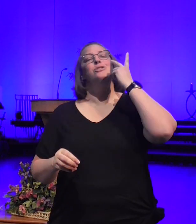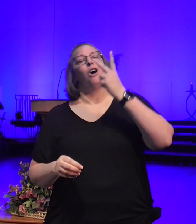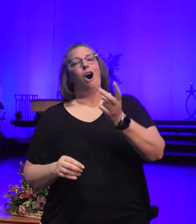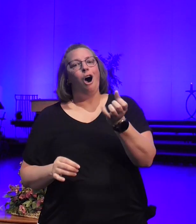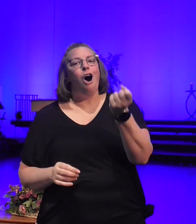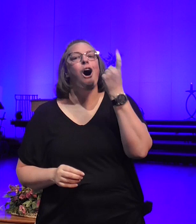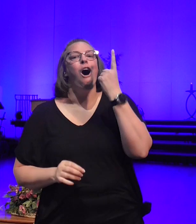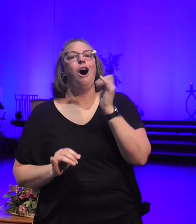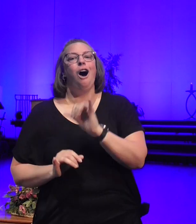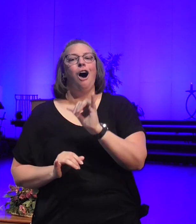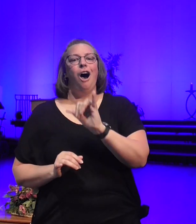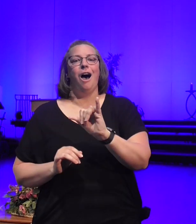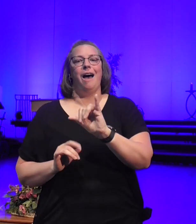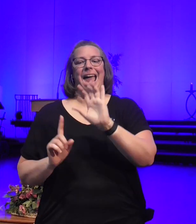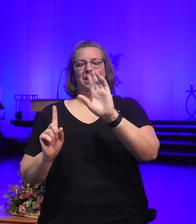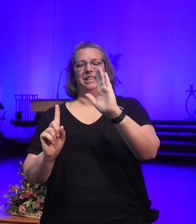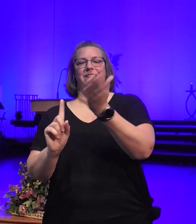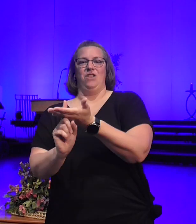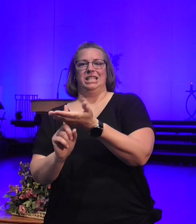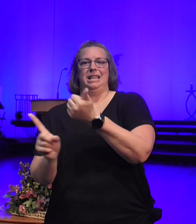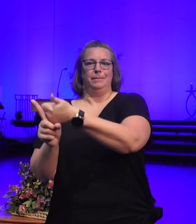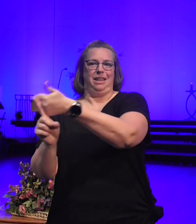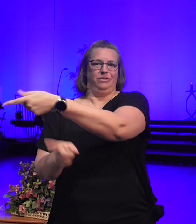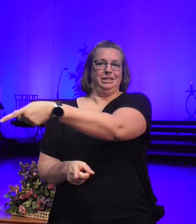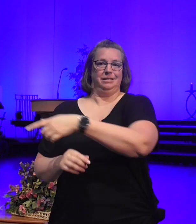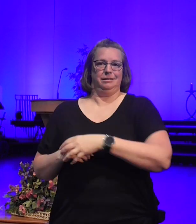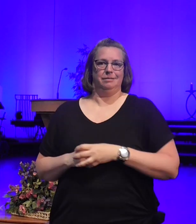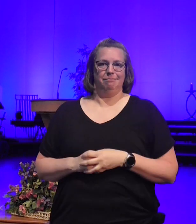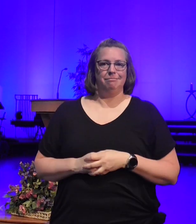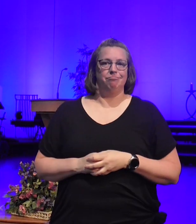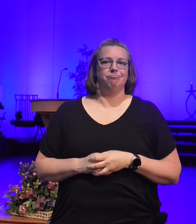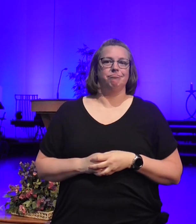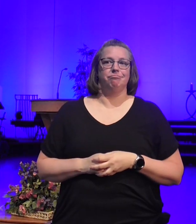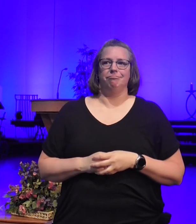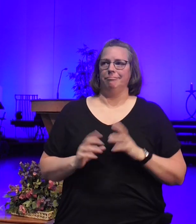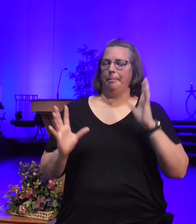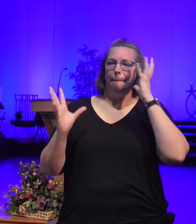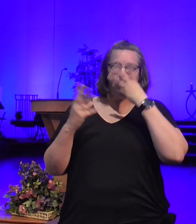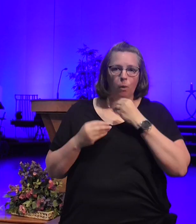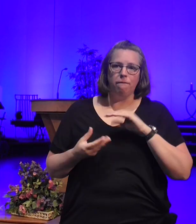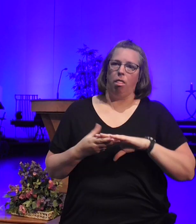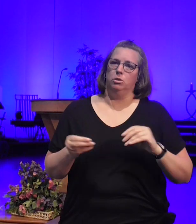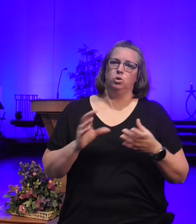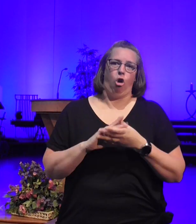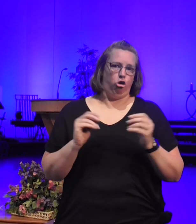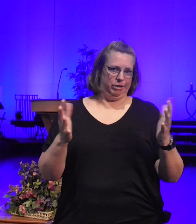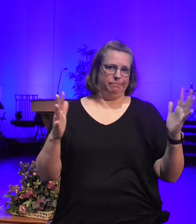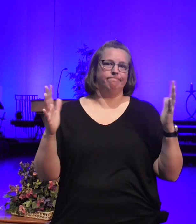converted themselves. Yeah, beautiful, beautiful story.